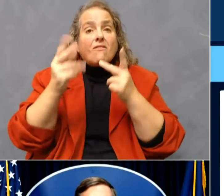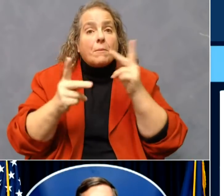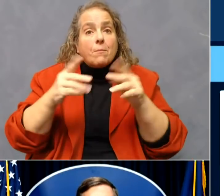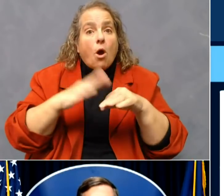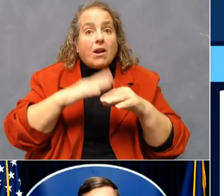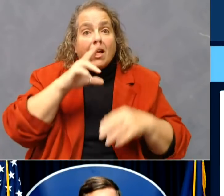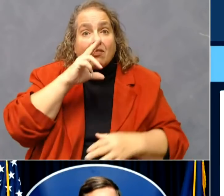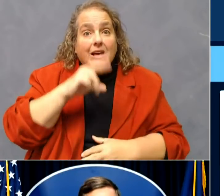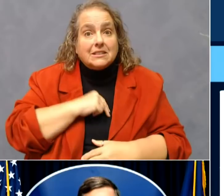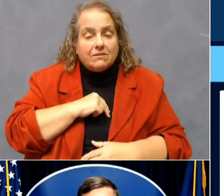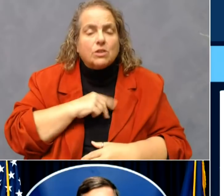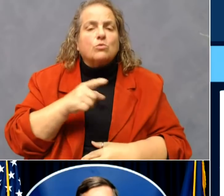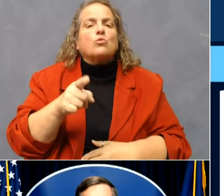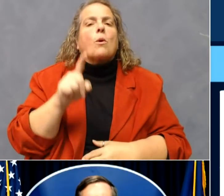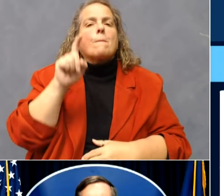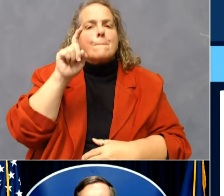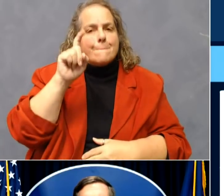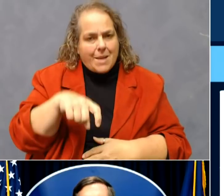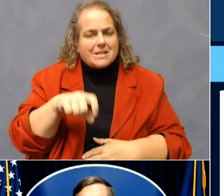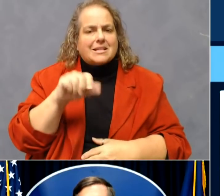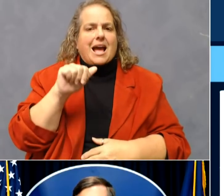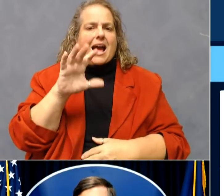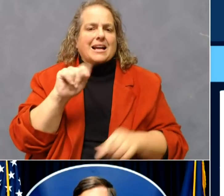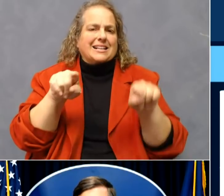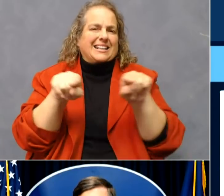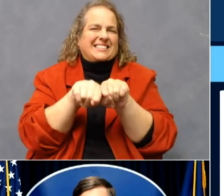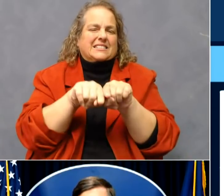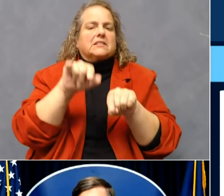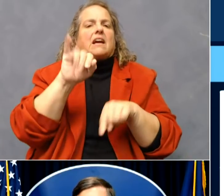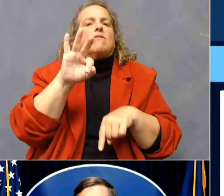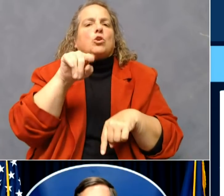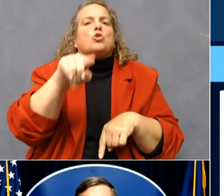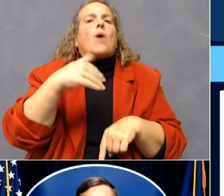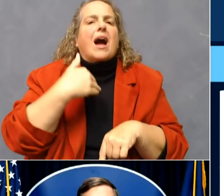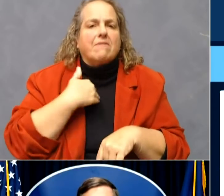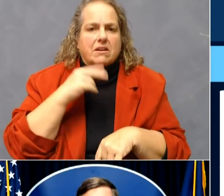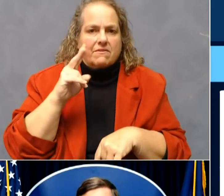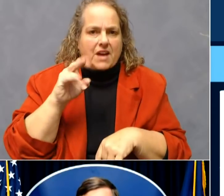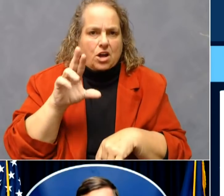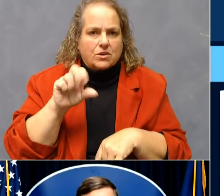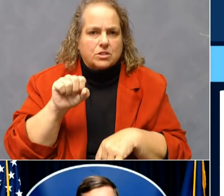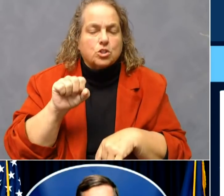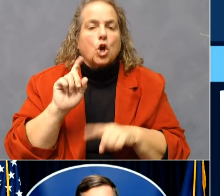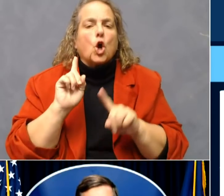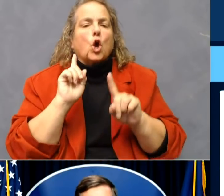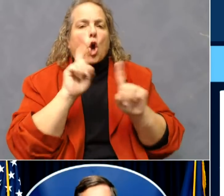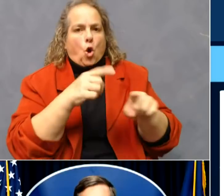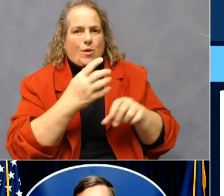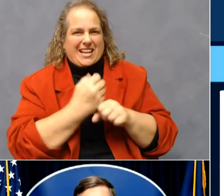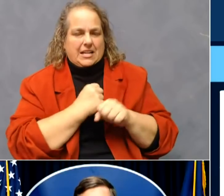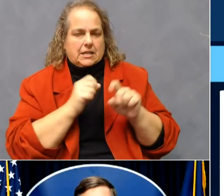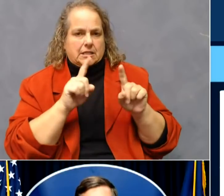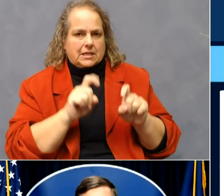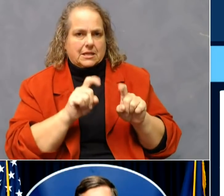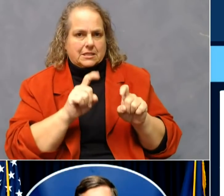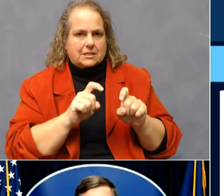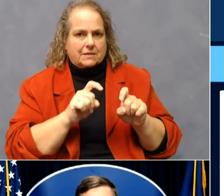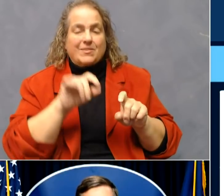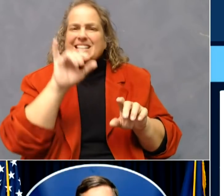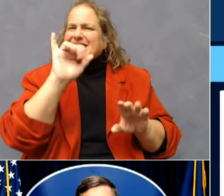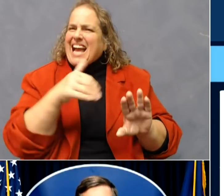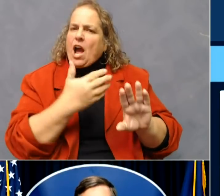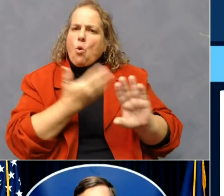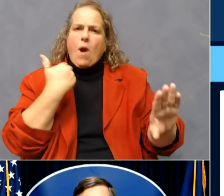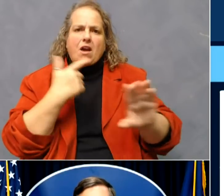like you have the virus. We need you to go get tested. We need you to stay away from other people, and especially